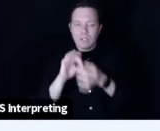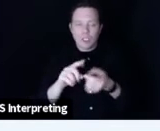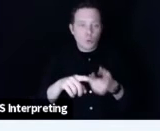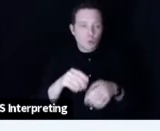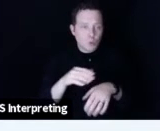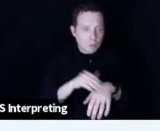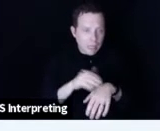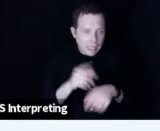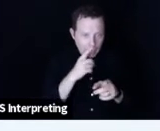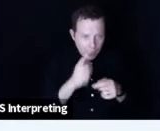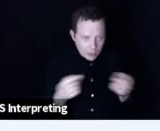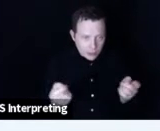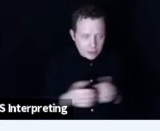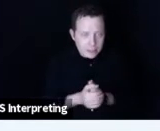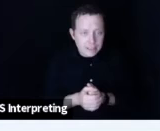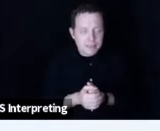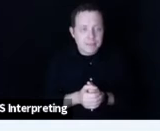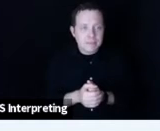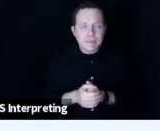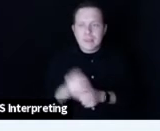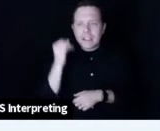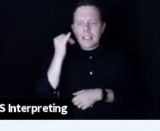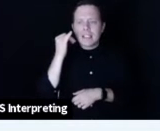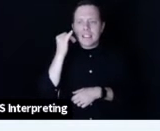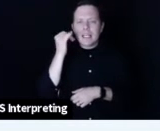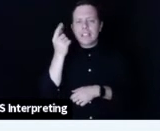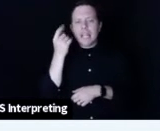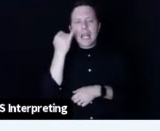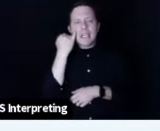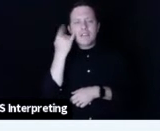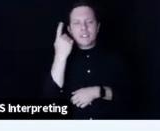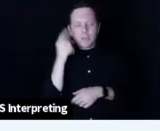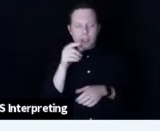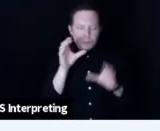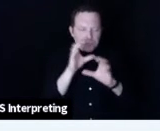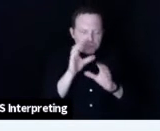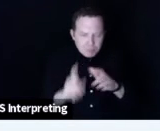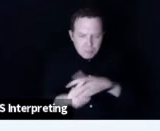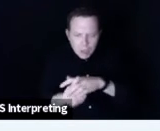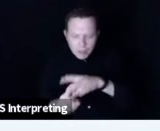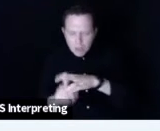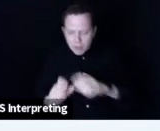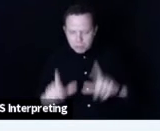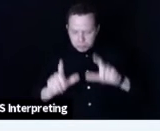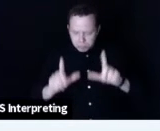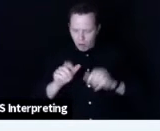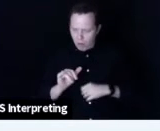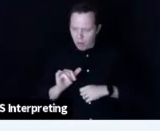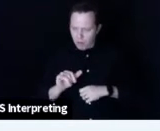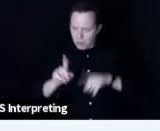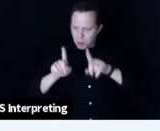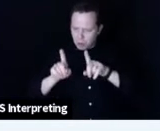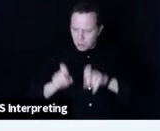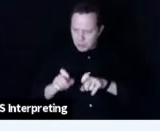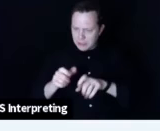If something comes up and you want to find out more information and quiz yourself as you're learning, there